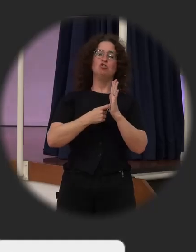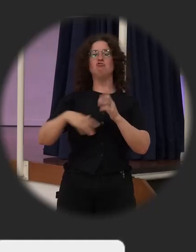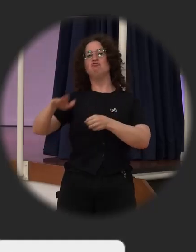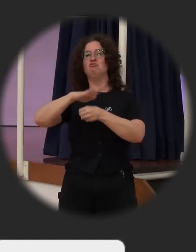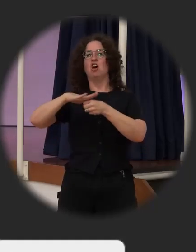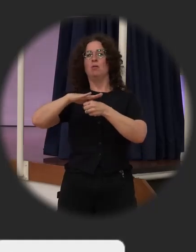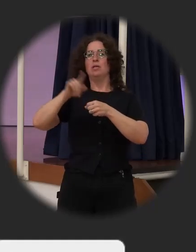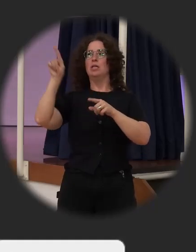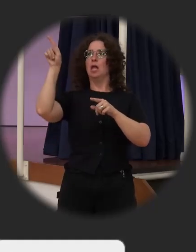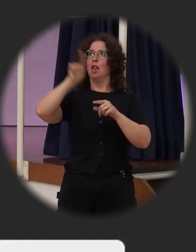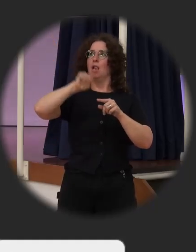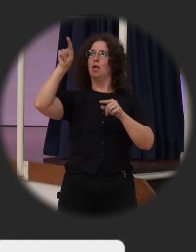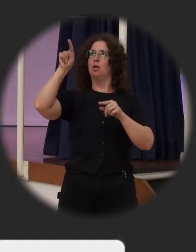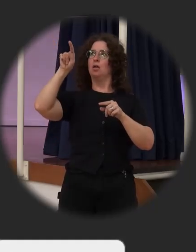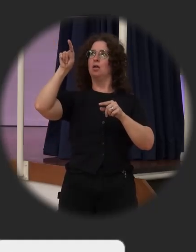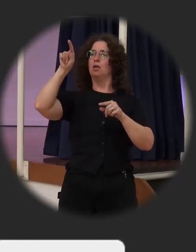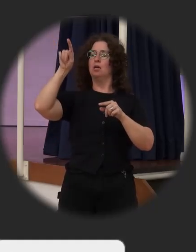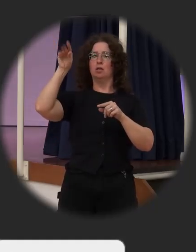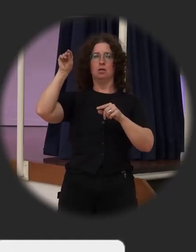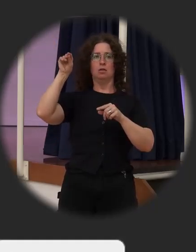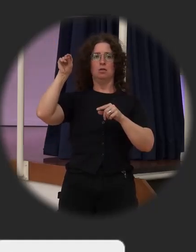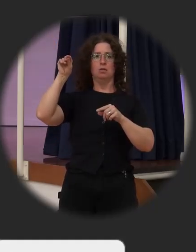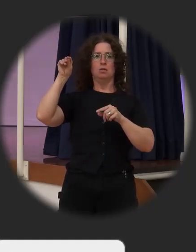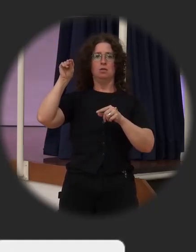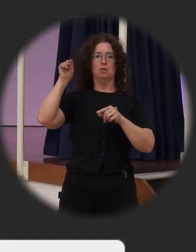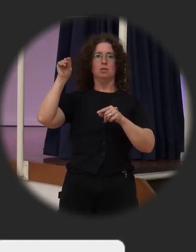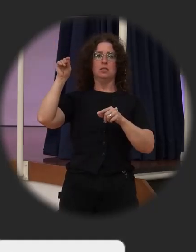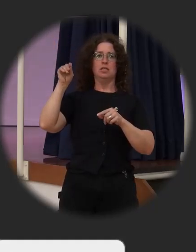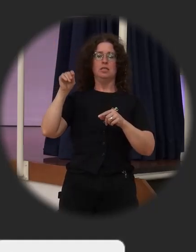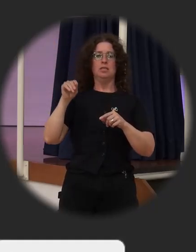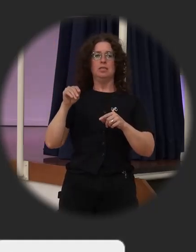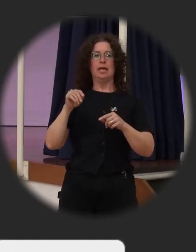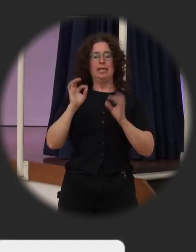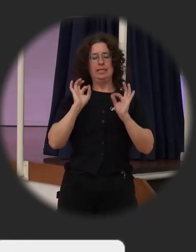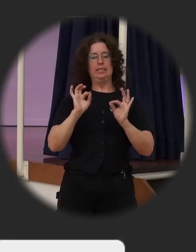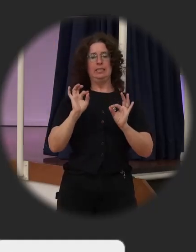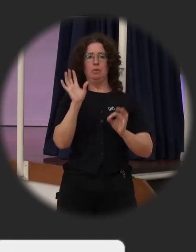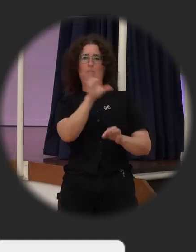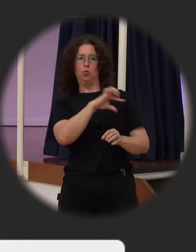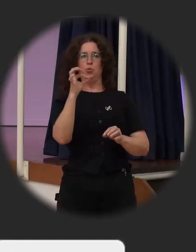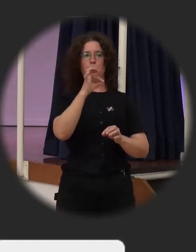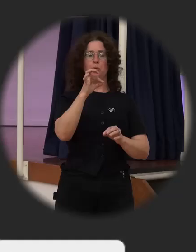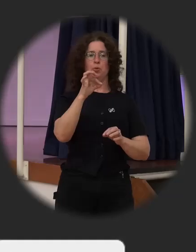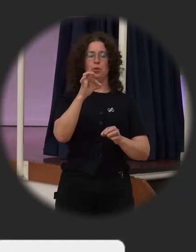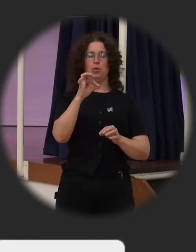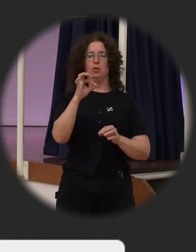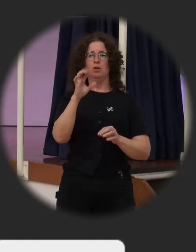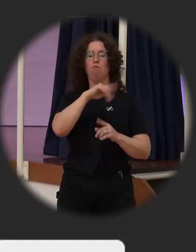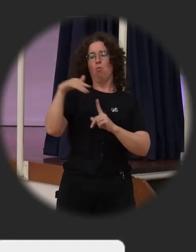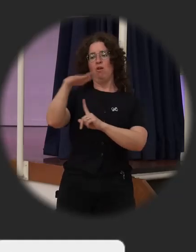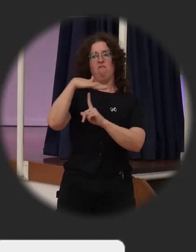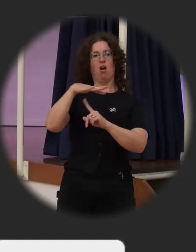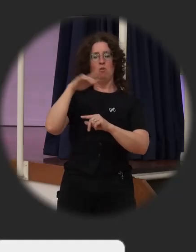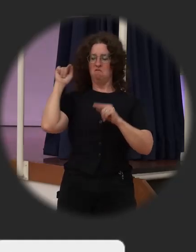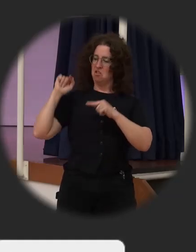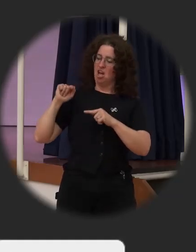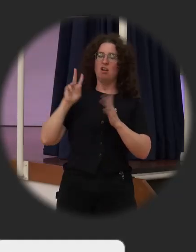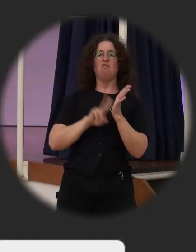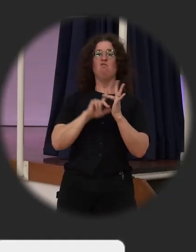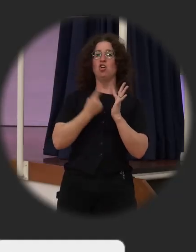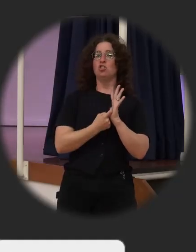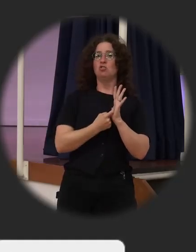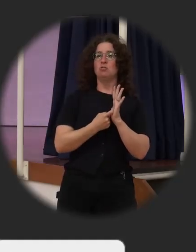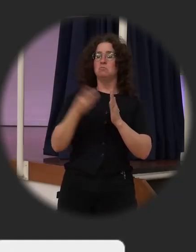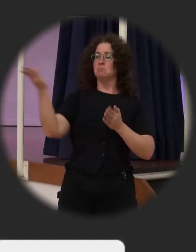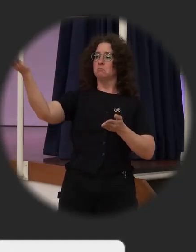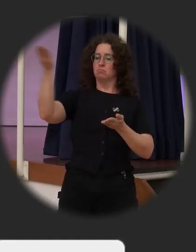then can get a custom auth token from the staging environment or the environment that is relevant for that version,